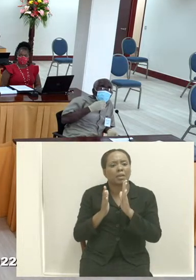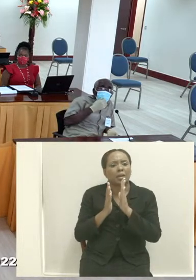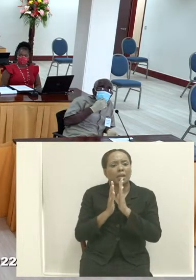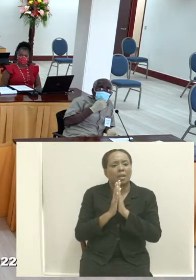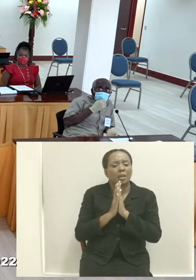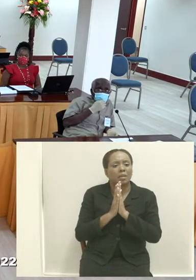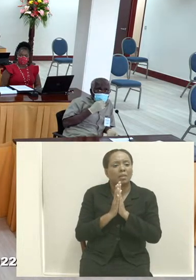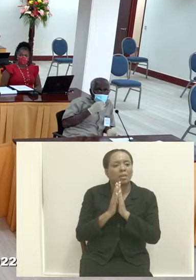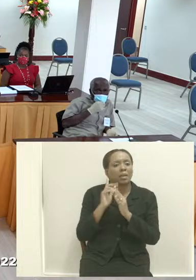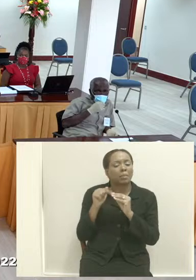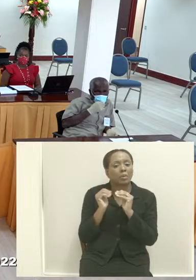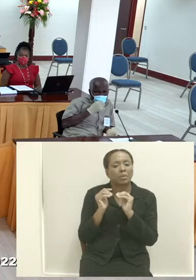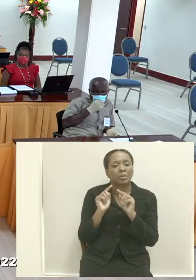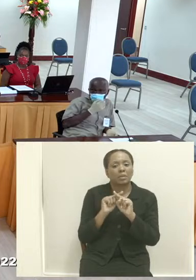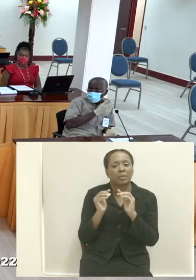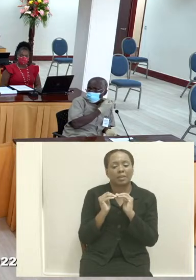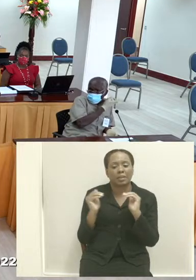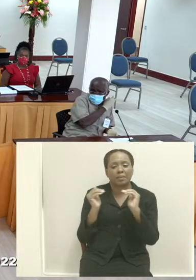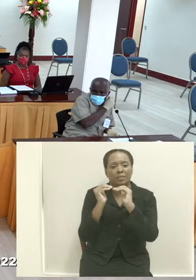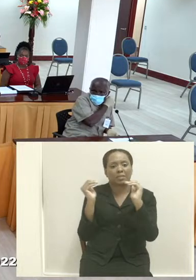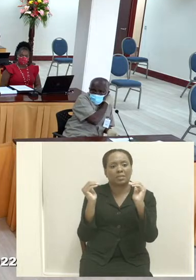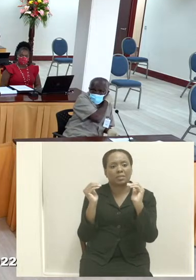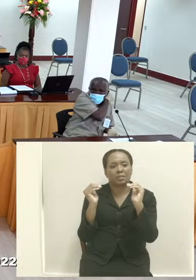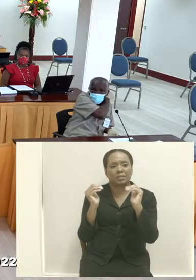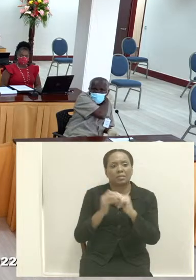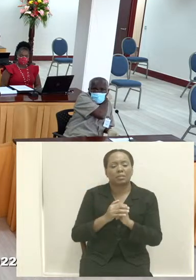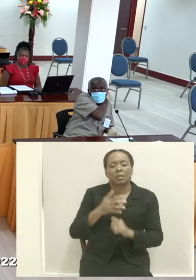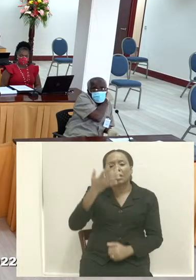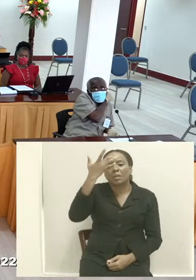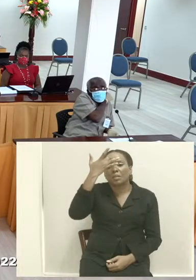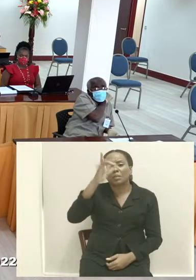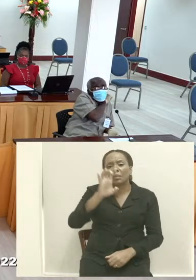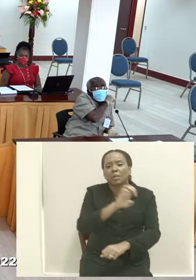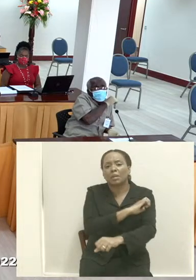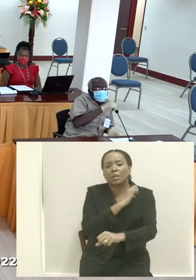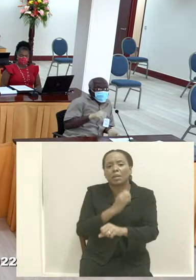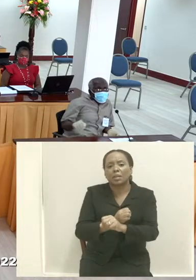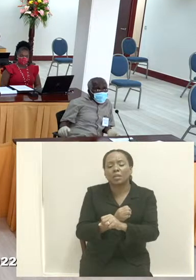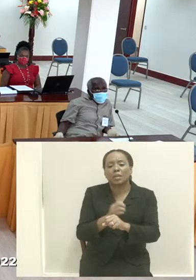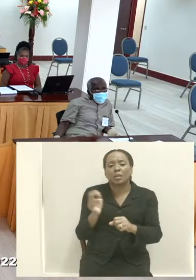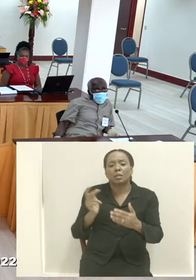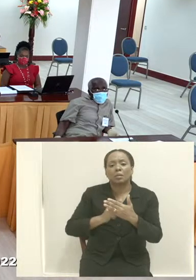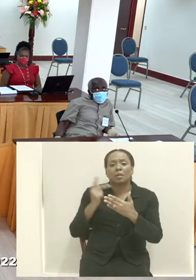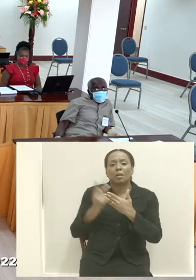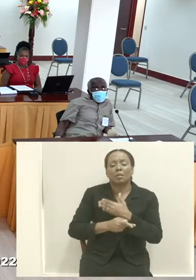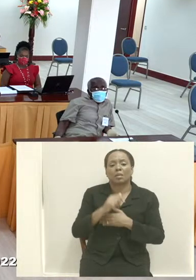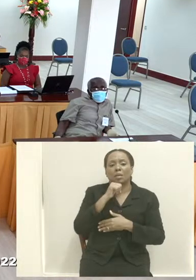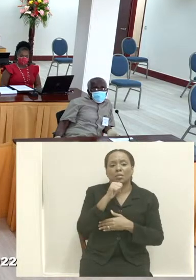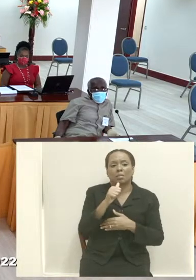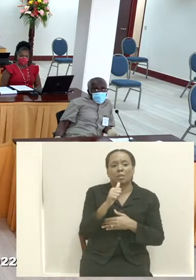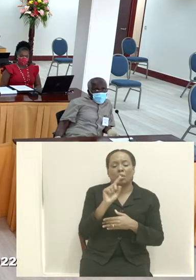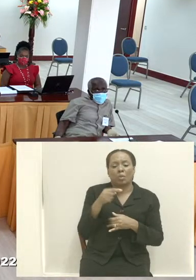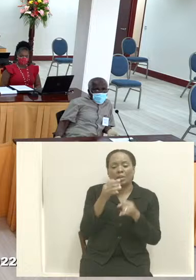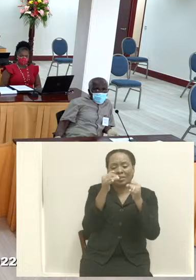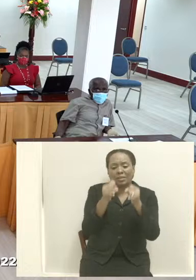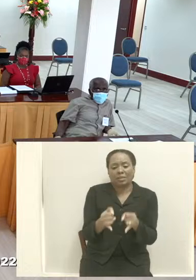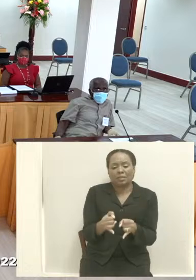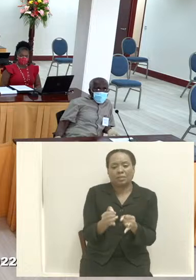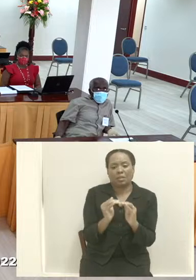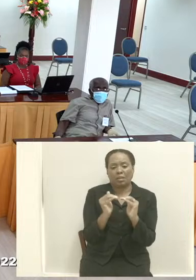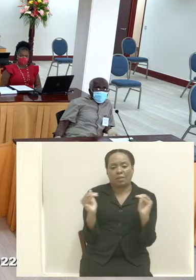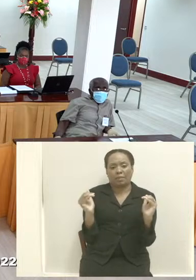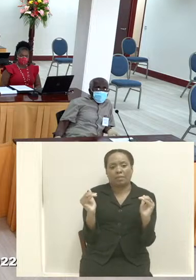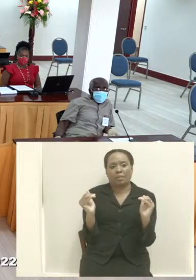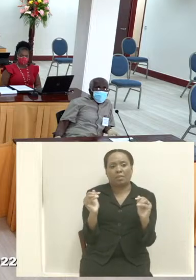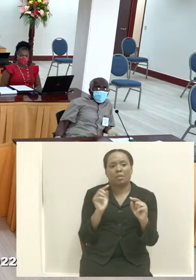not geared at the individual level per se, but notwithstanding the investment fund, which provide